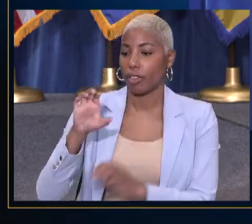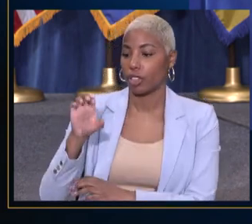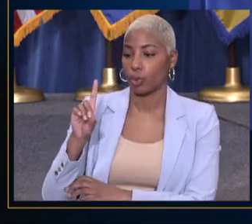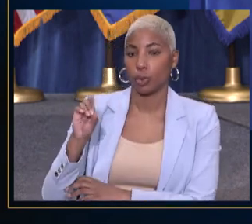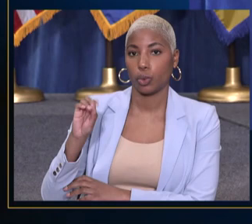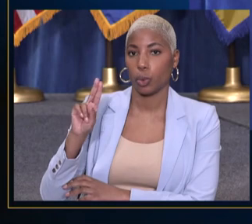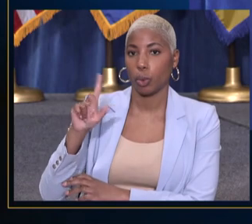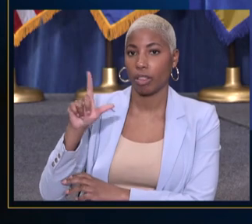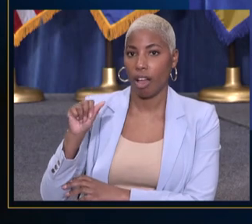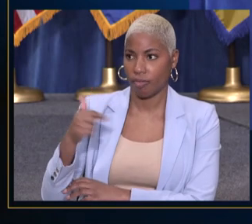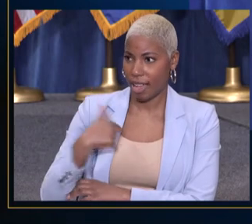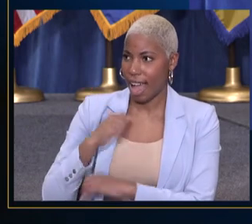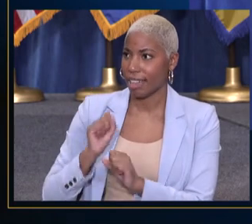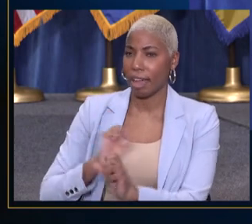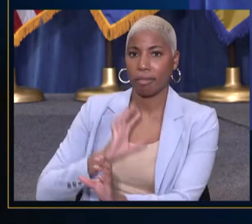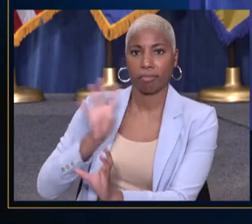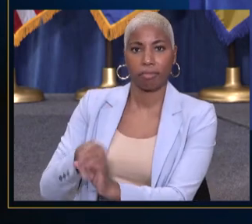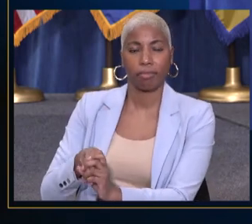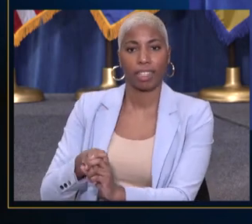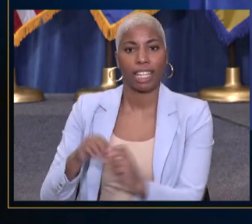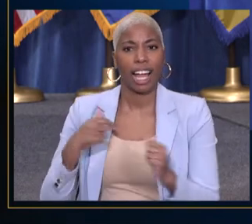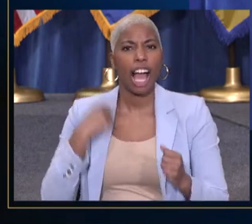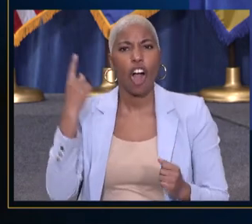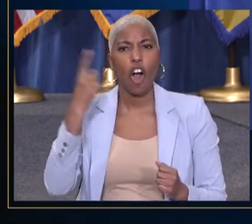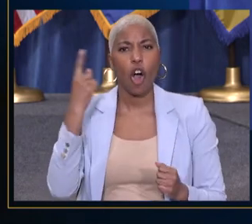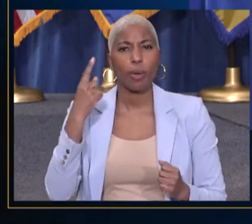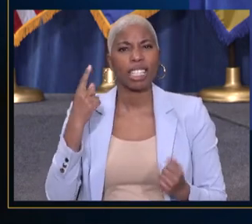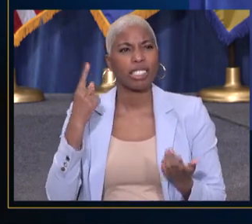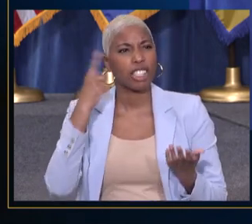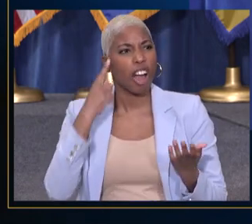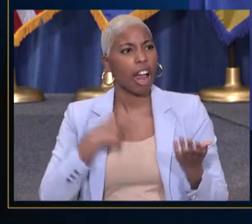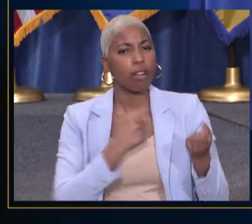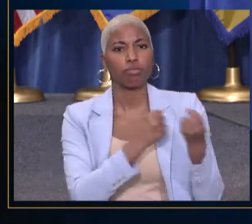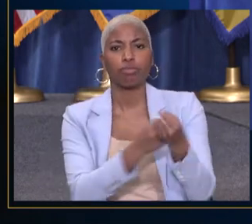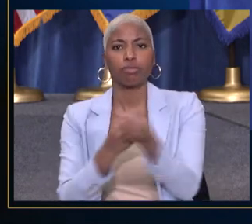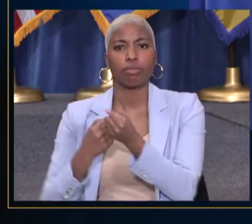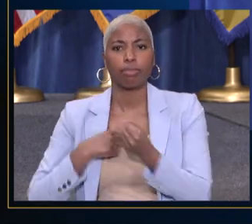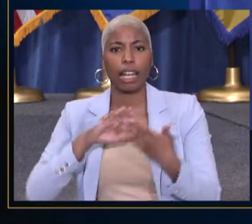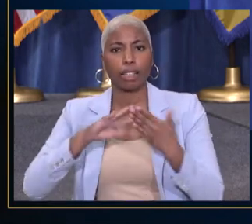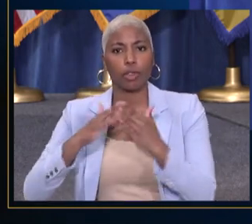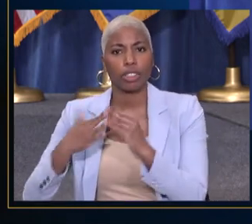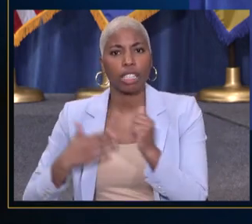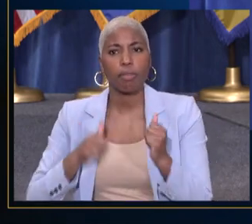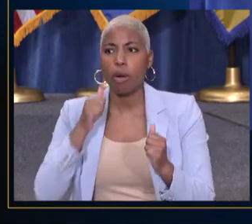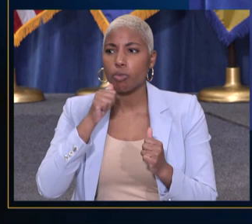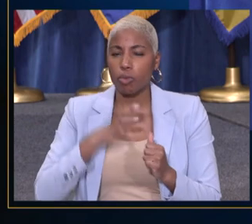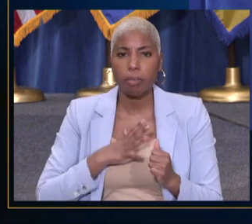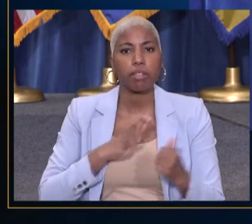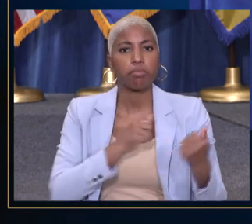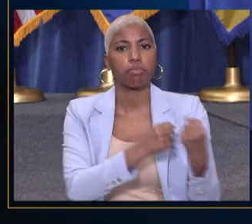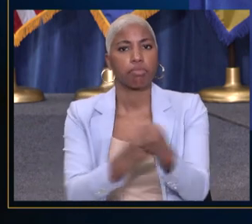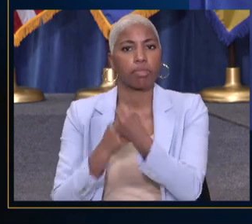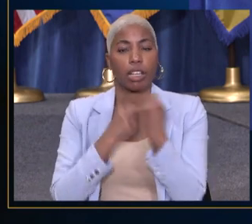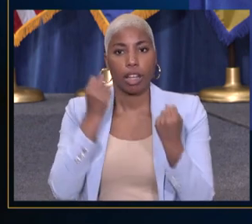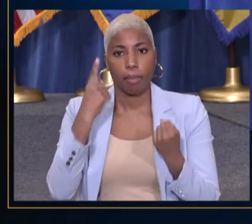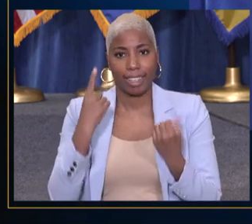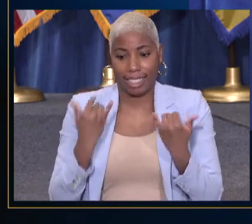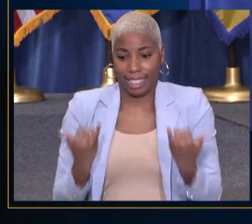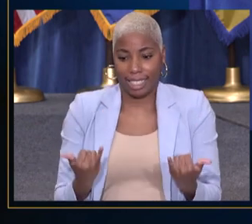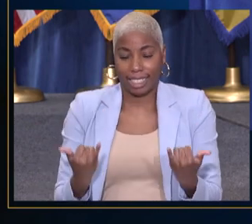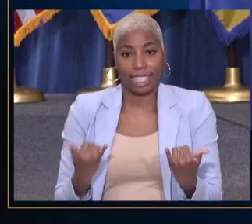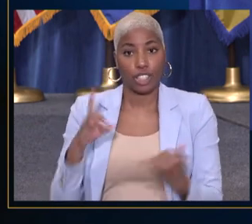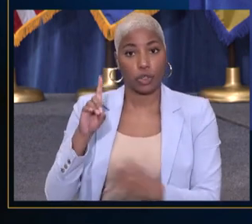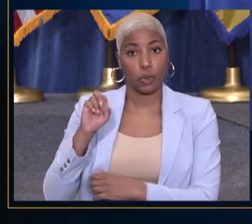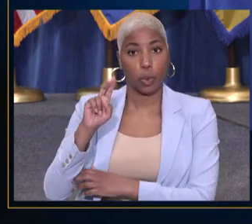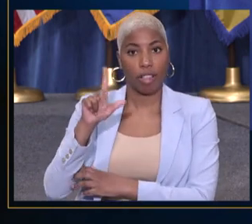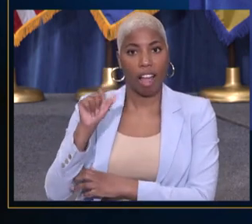I could step up in. And I always considered myself my sister's keeper, but this was a place where I can intentionally do the work. I could intentionally